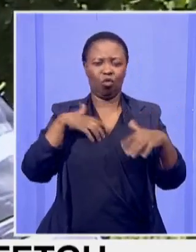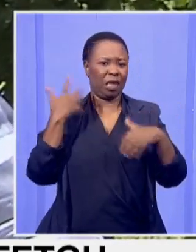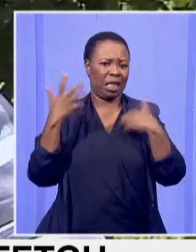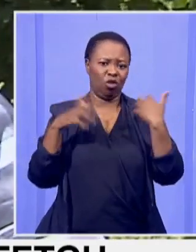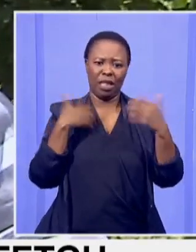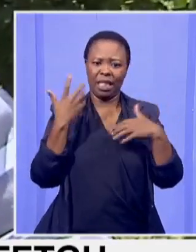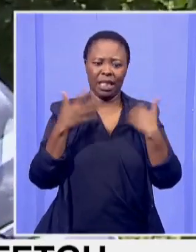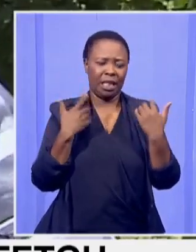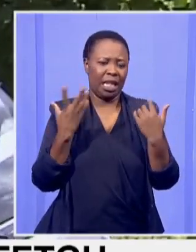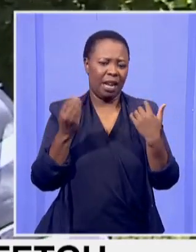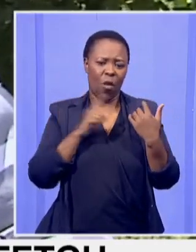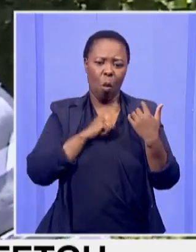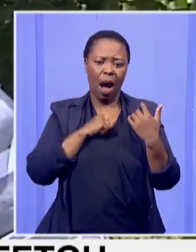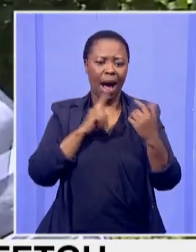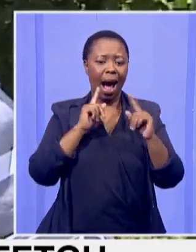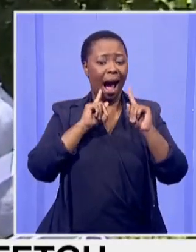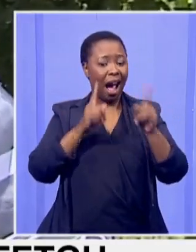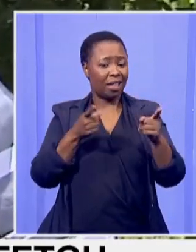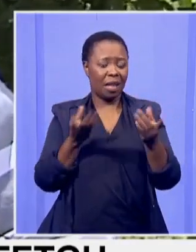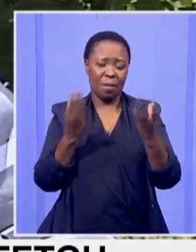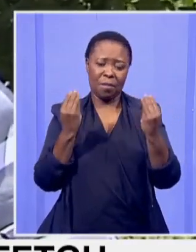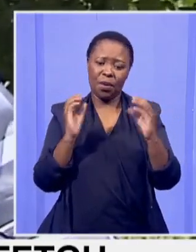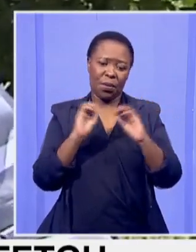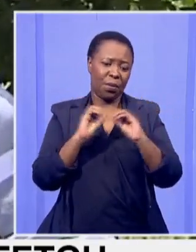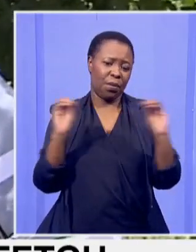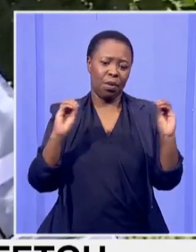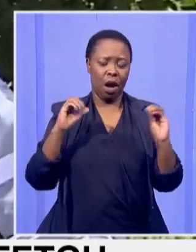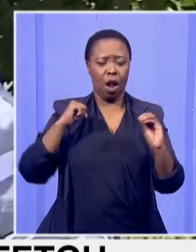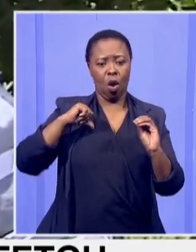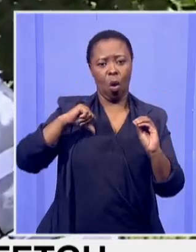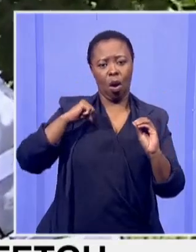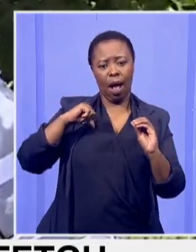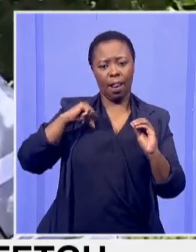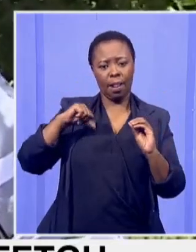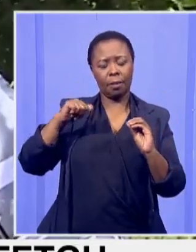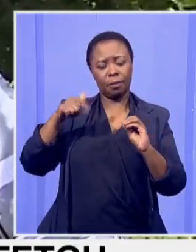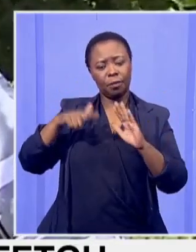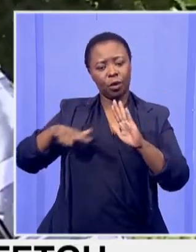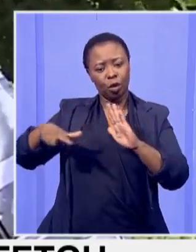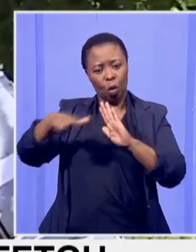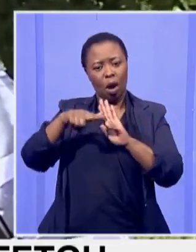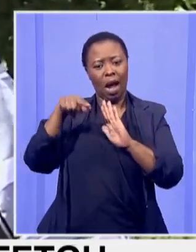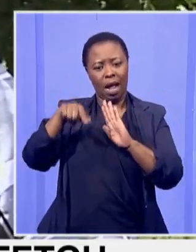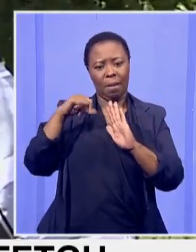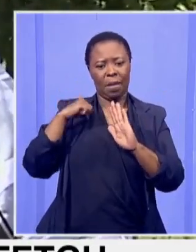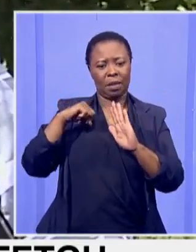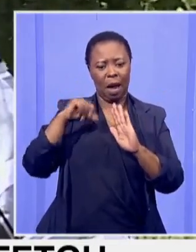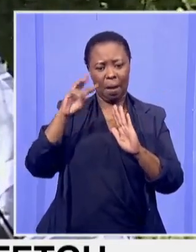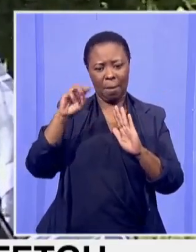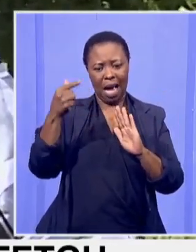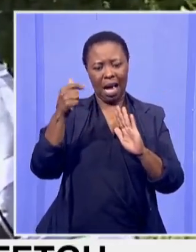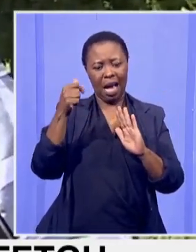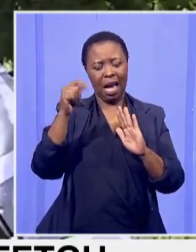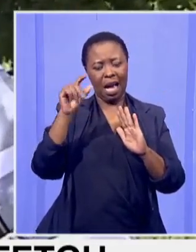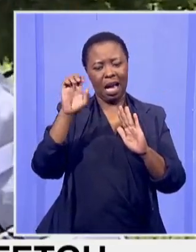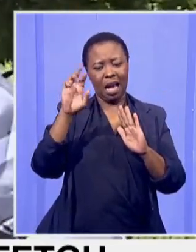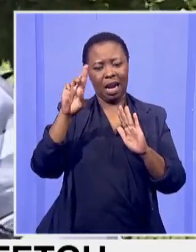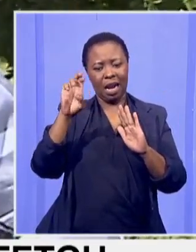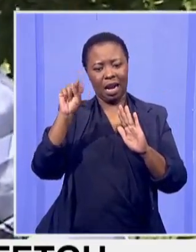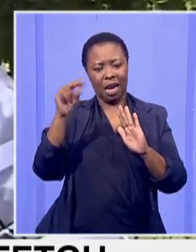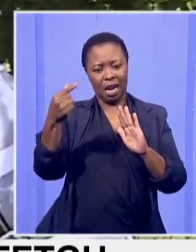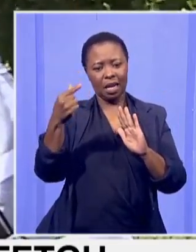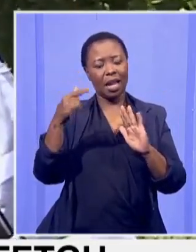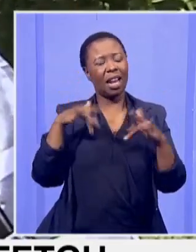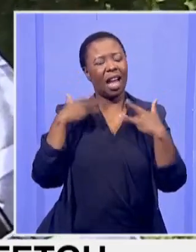not received any answers from the local municipality, which is Magareng local municipality. Their lives are affected every